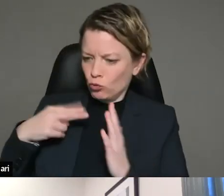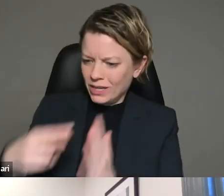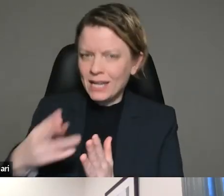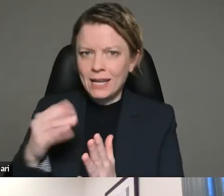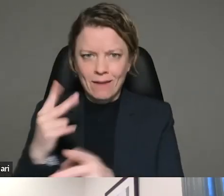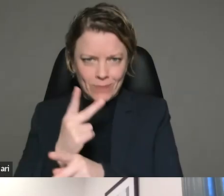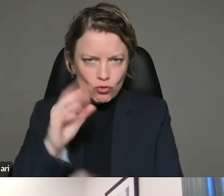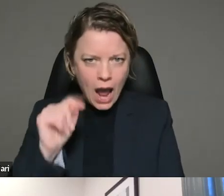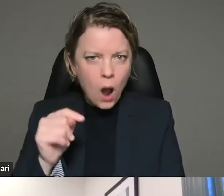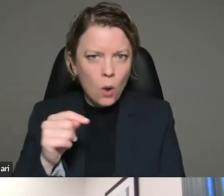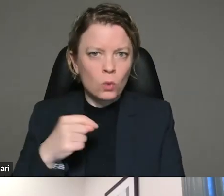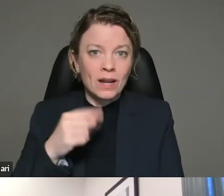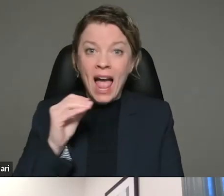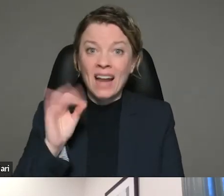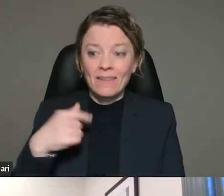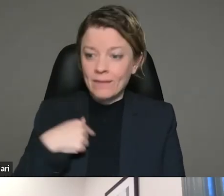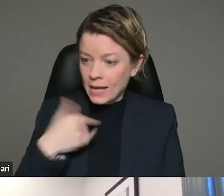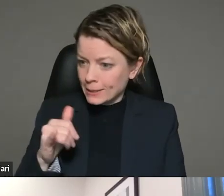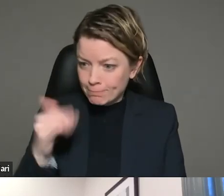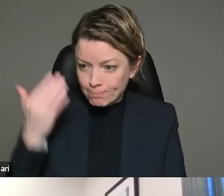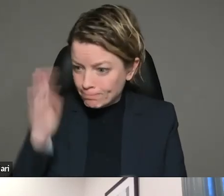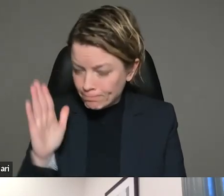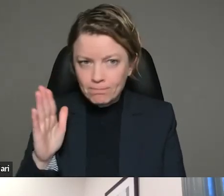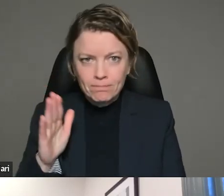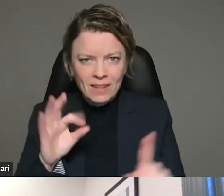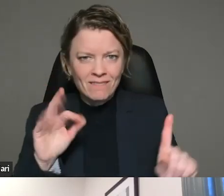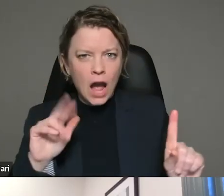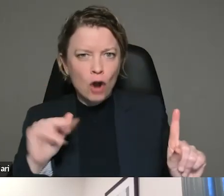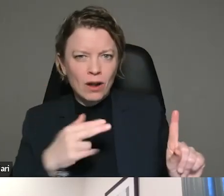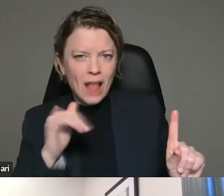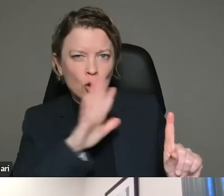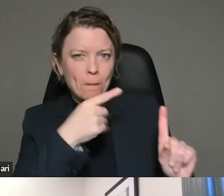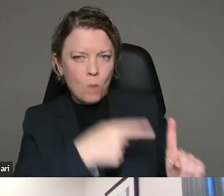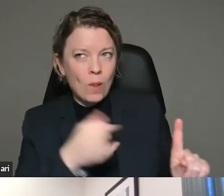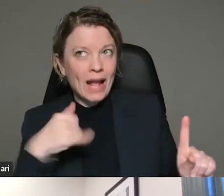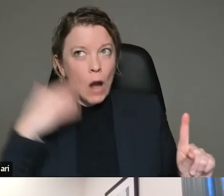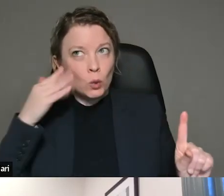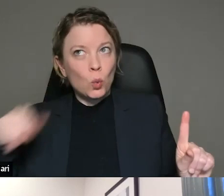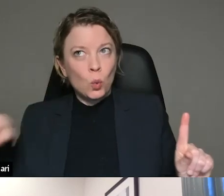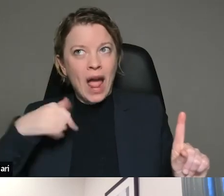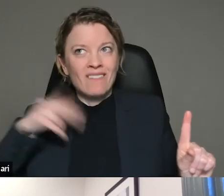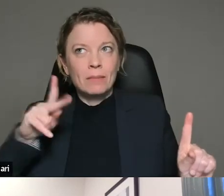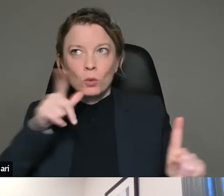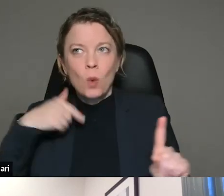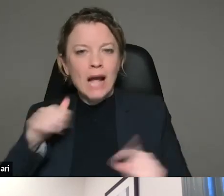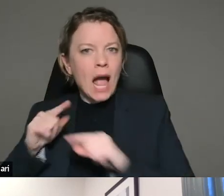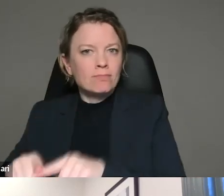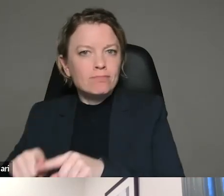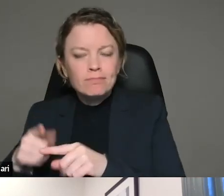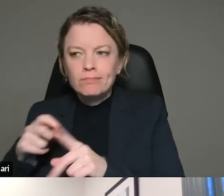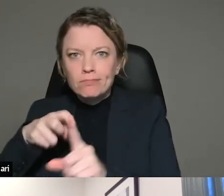it. And if I didn't, also to Farah's point, I knew I had a big community. So I leaned on that community, whether it